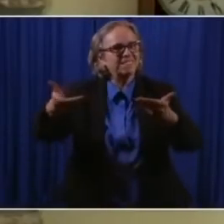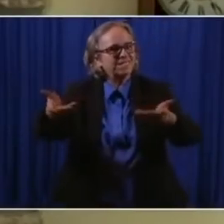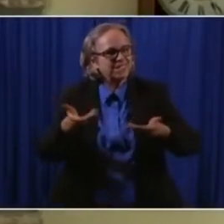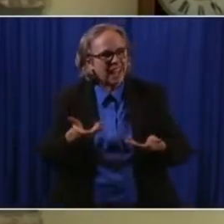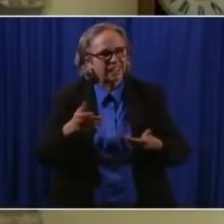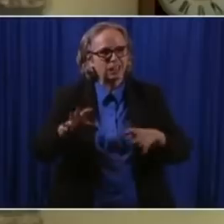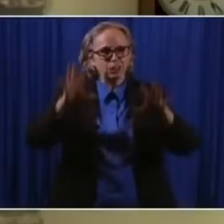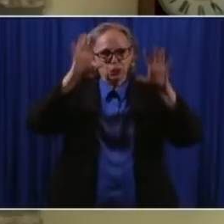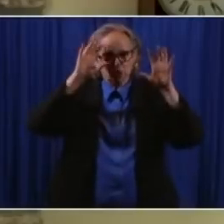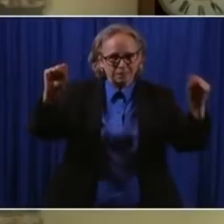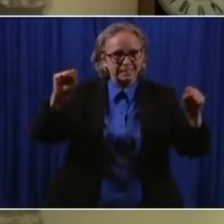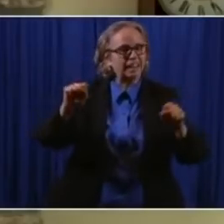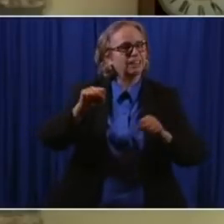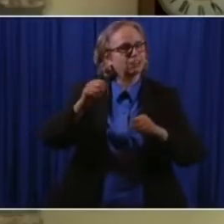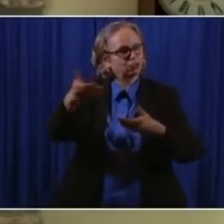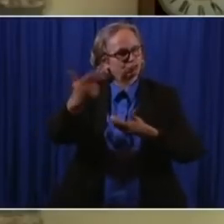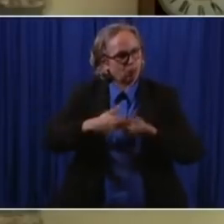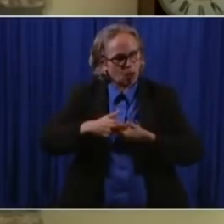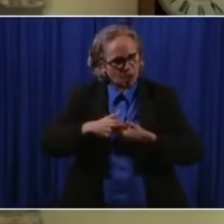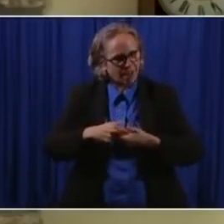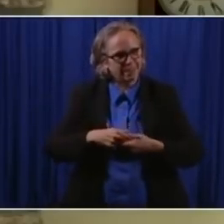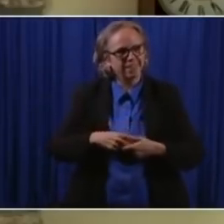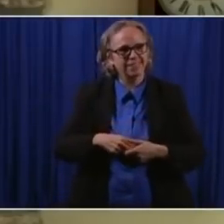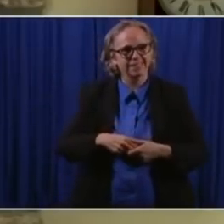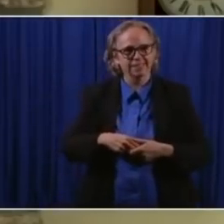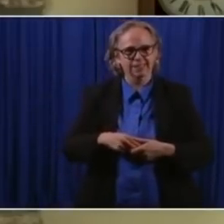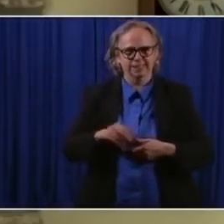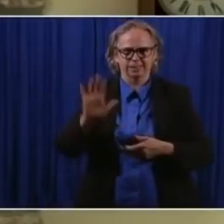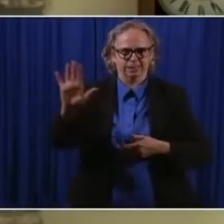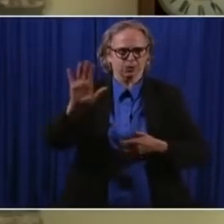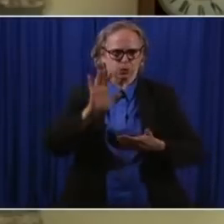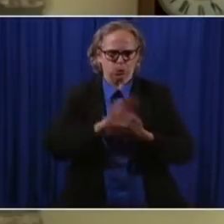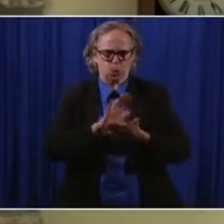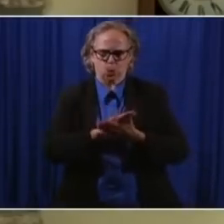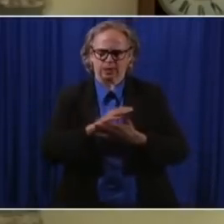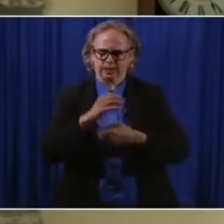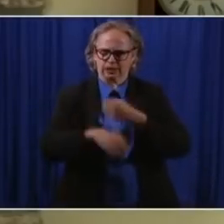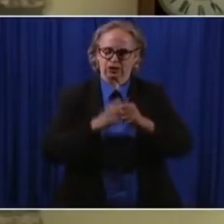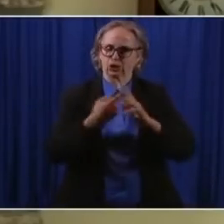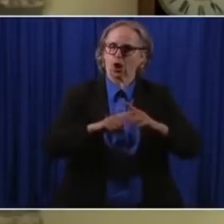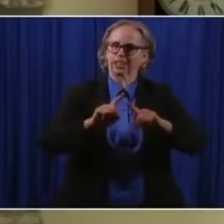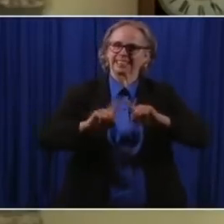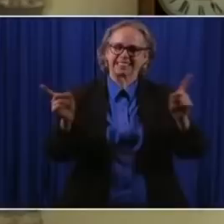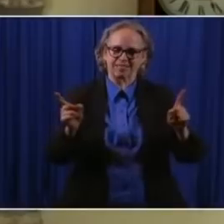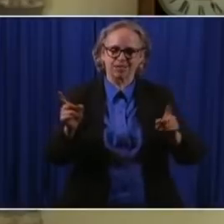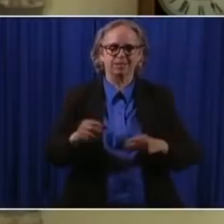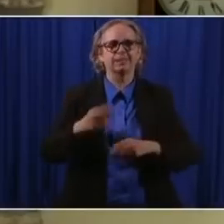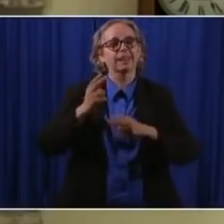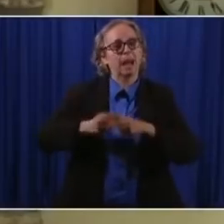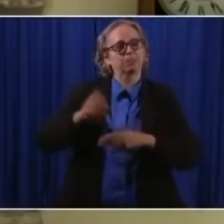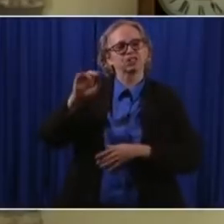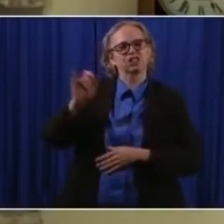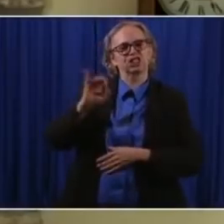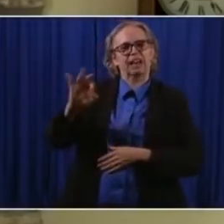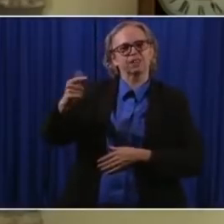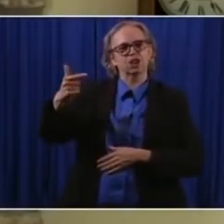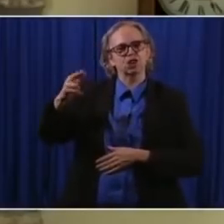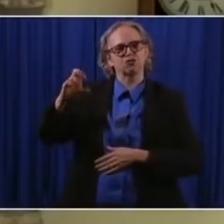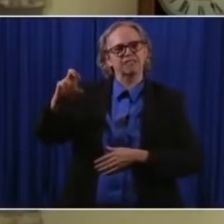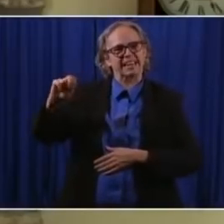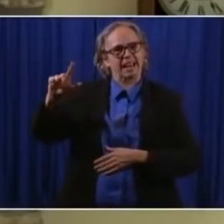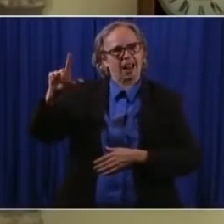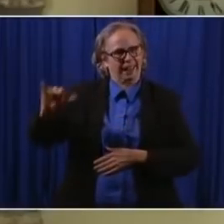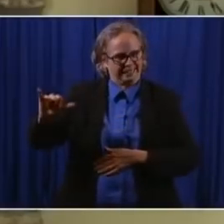is approaching the start of the school year a little differently. Jeff Greenlee has been superintendent of Belpre City Schools, Washington